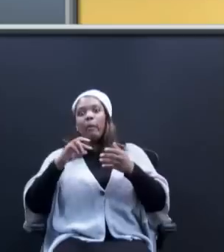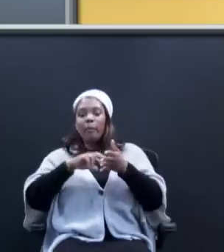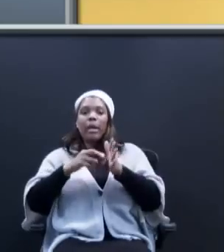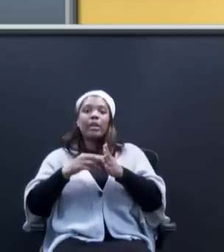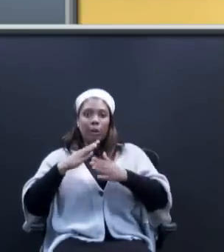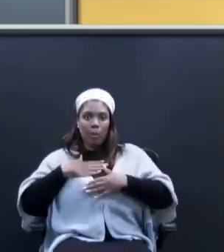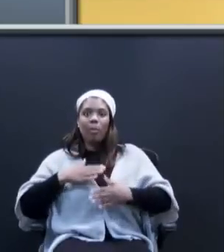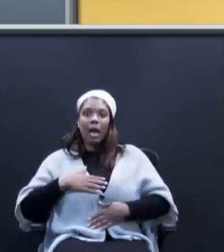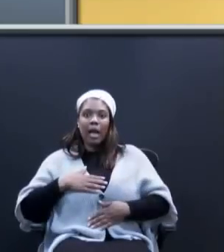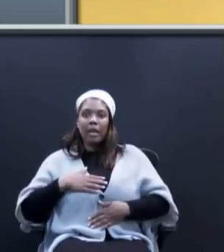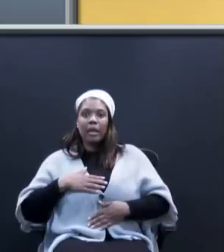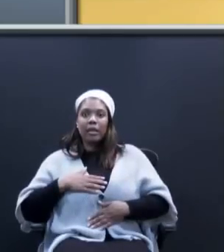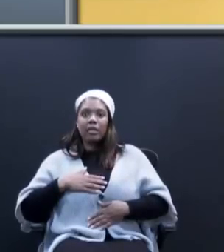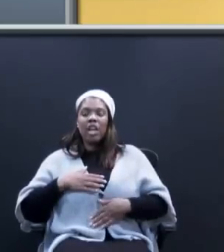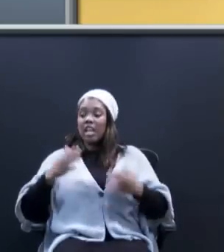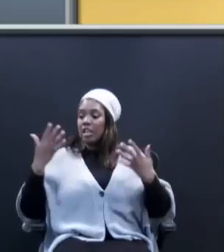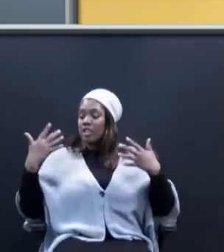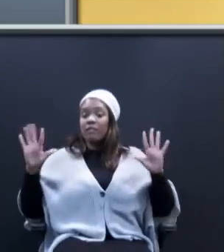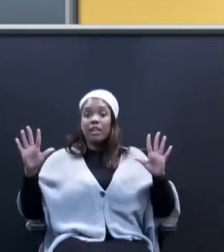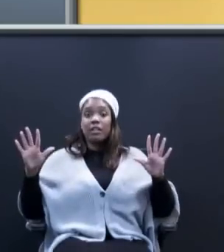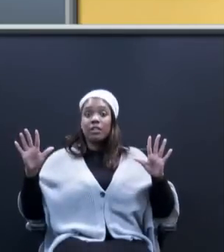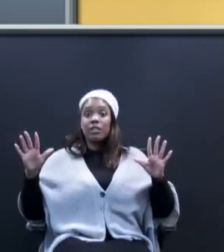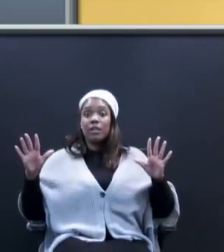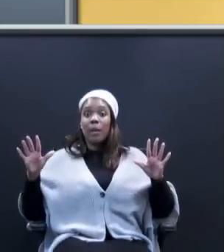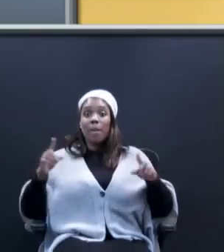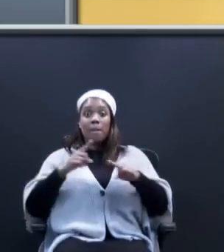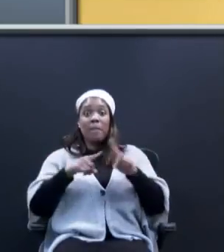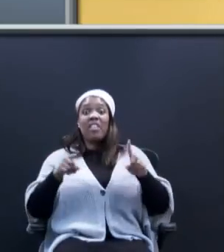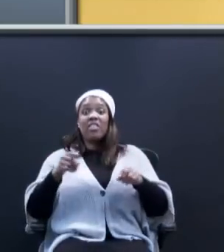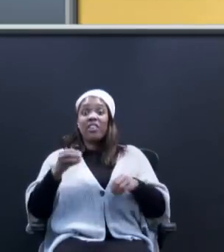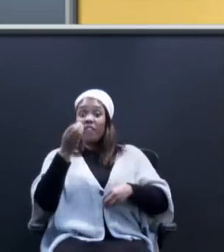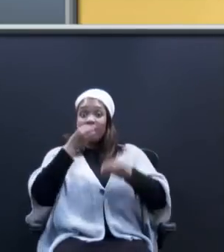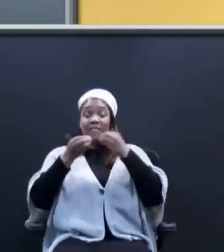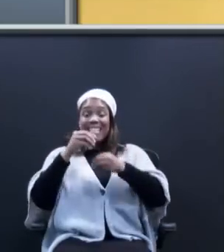But the Feast of Tabernacles is 7 days. I want you to put that on screen.